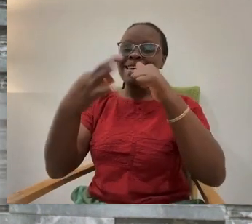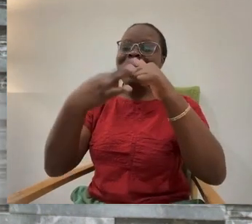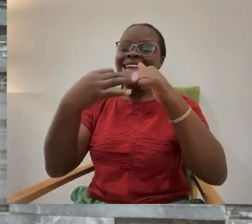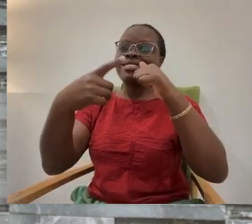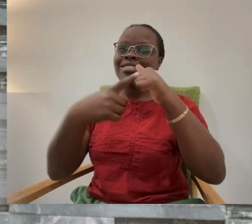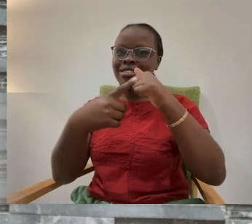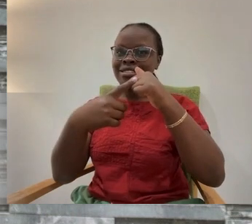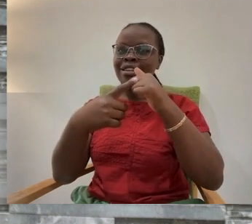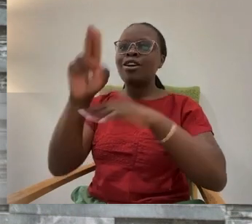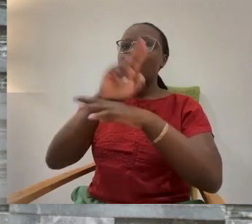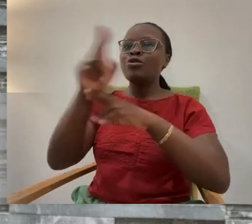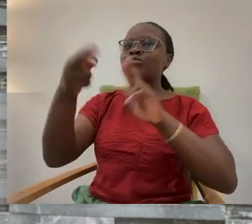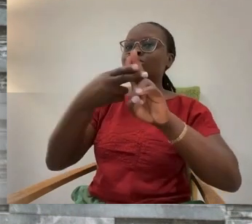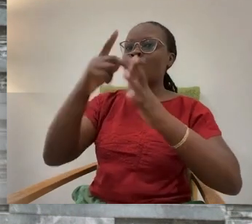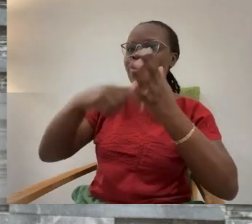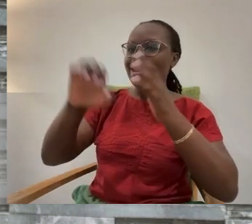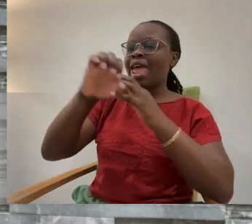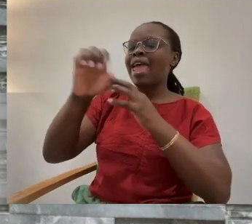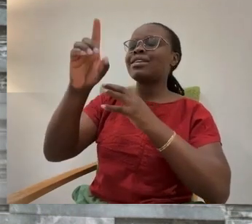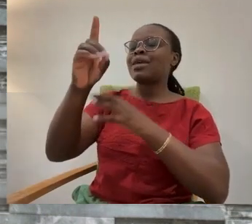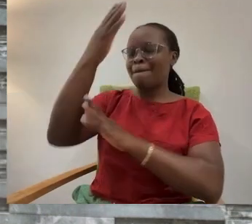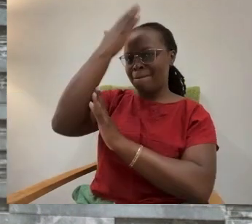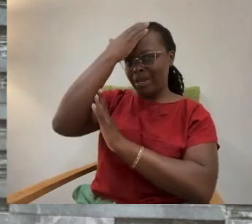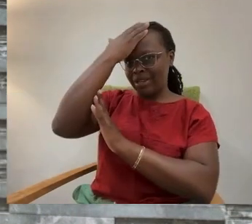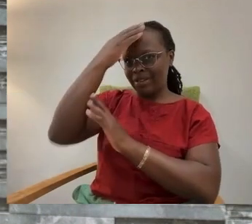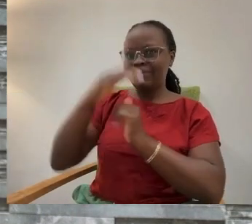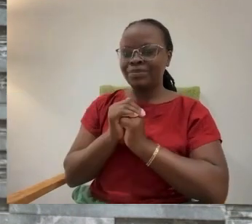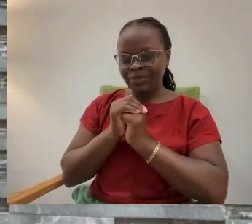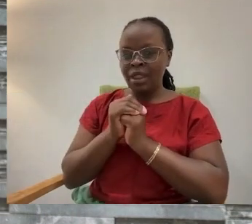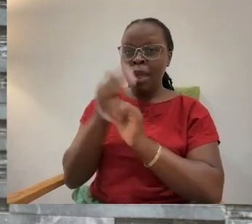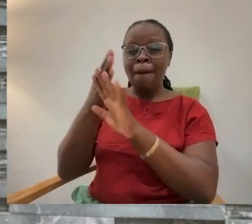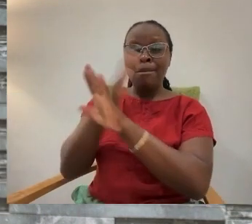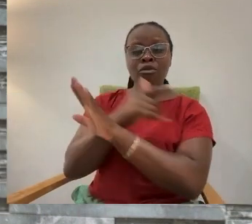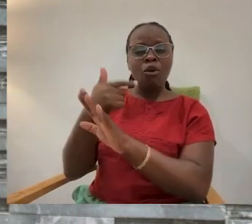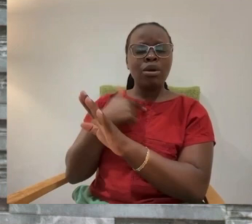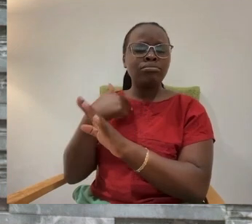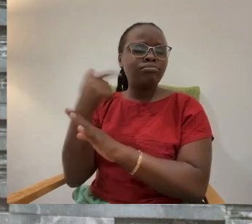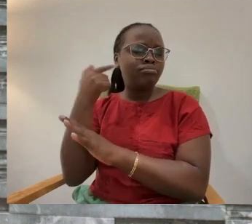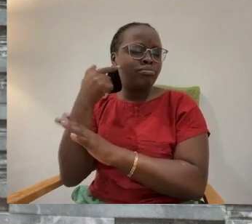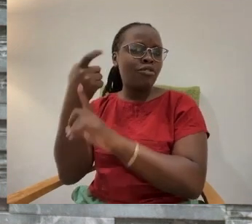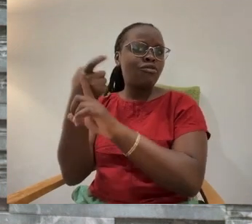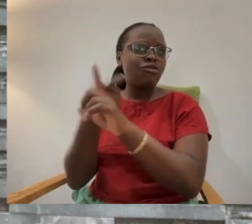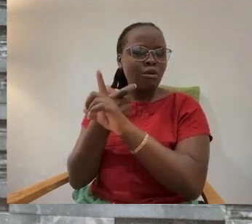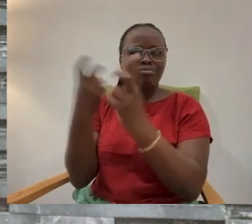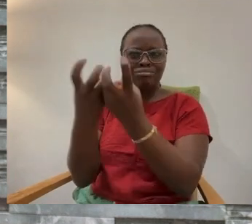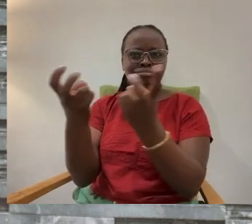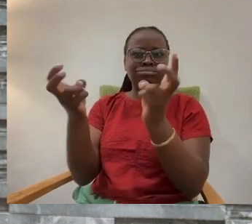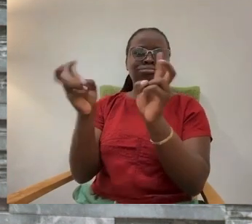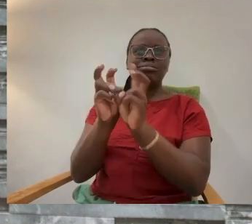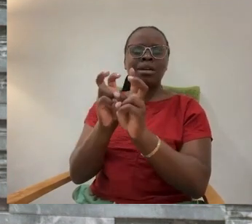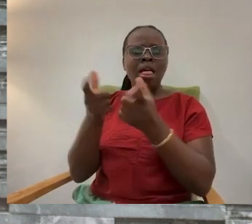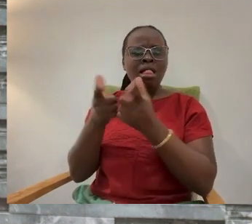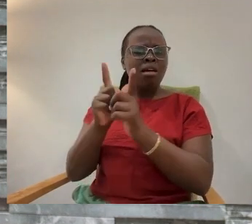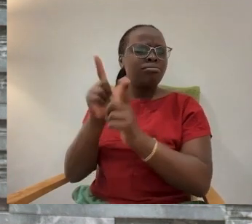20686 using the hashtag EdTechMondays. Before we hear from our experts here in the studio, let us have a look